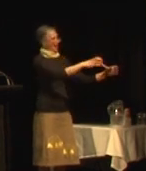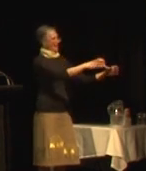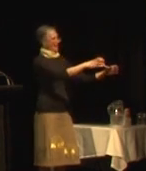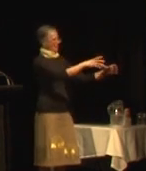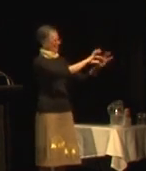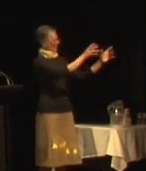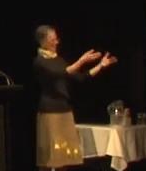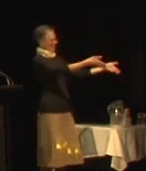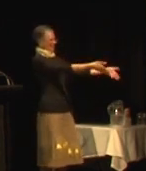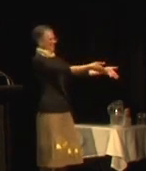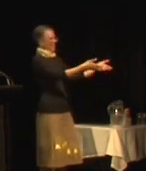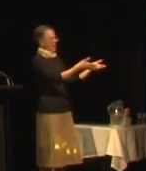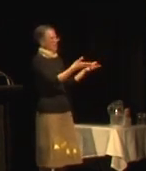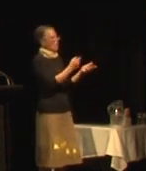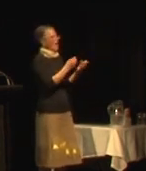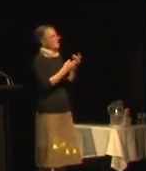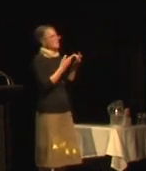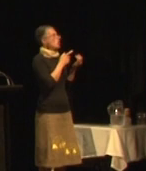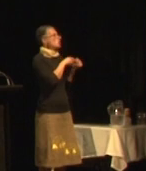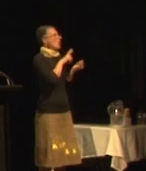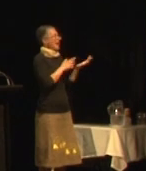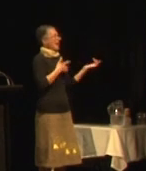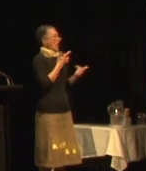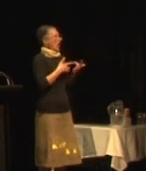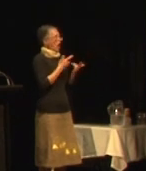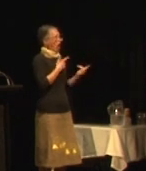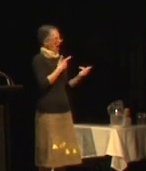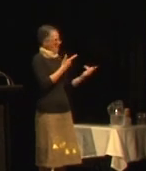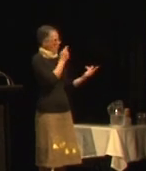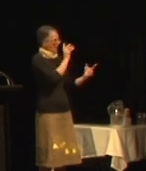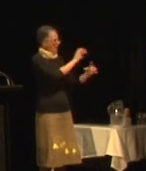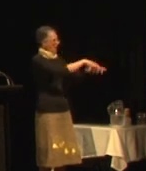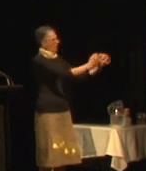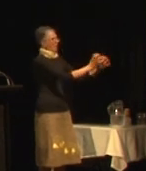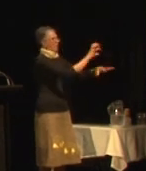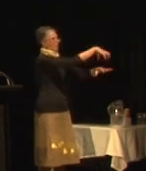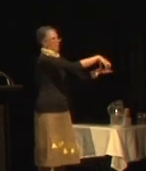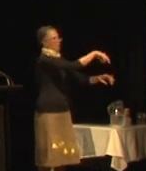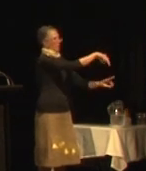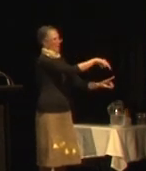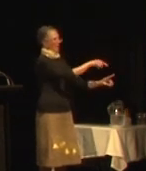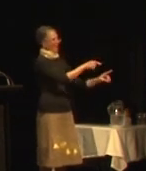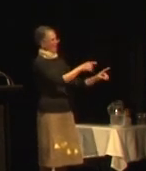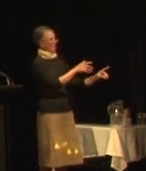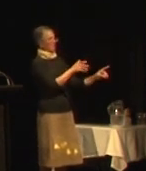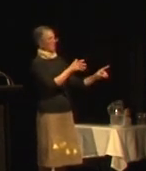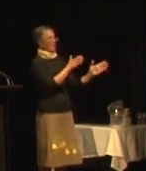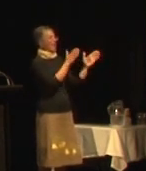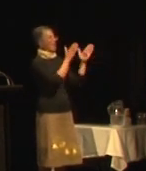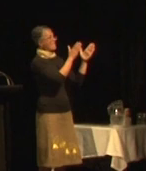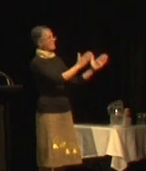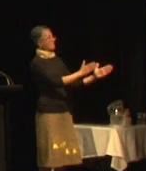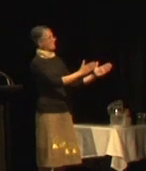grow a UN Live institution anywhere it wants to be. Physical building, network of